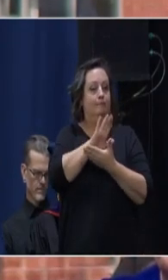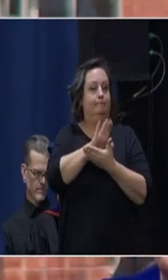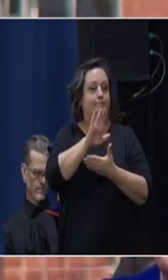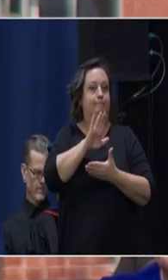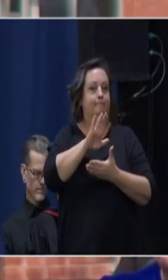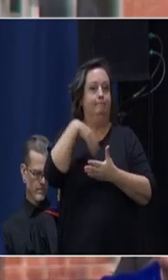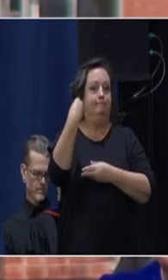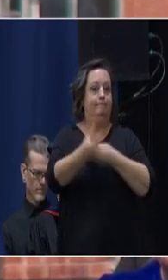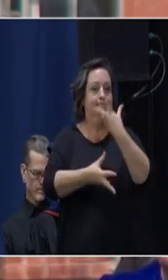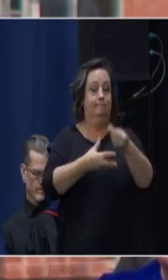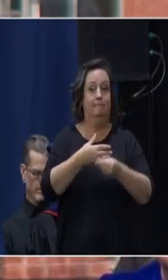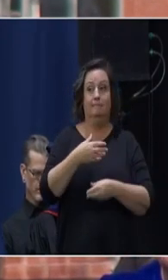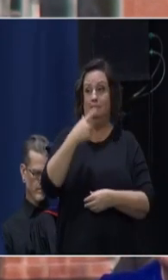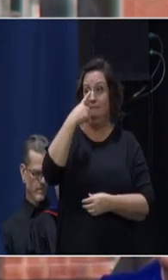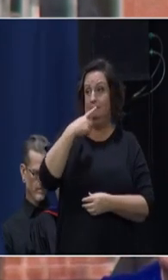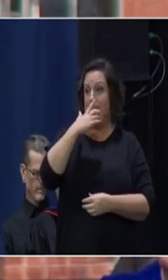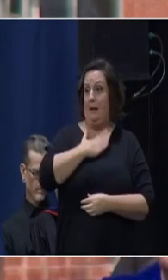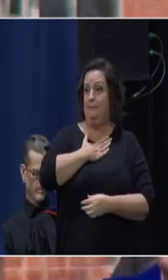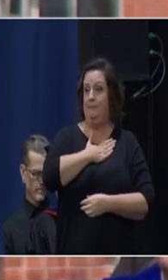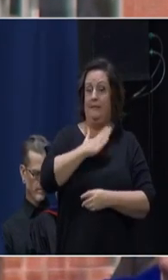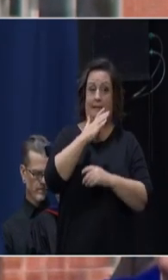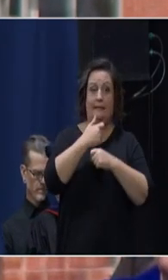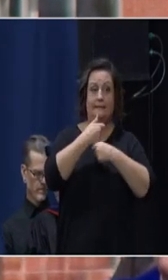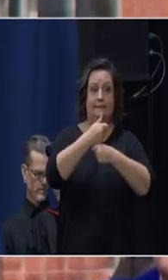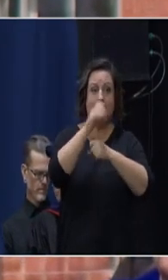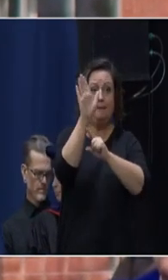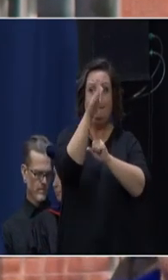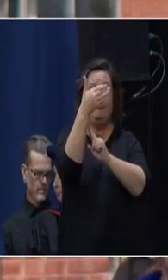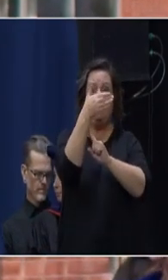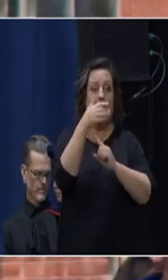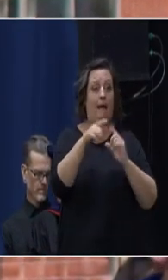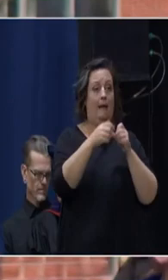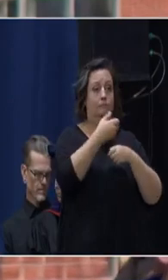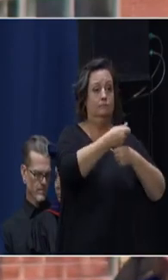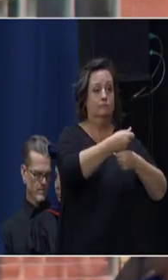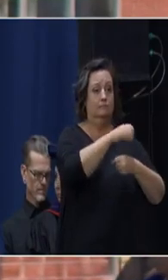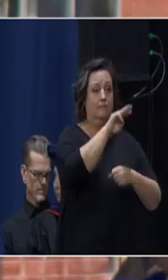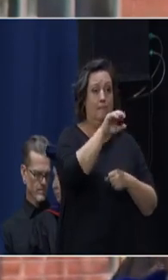our mace and banner bearers please stand and be recognized?